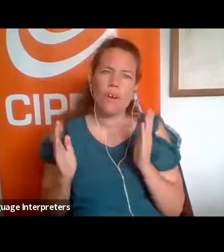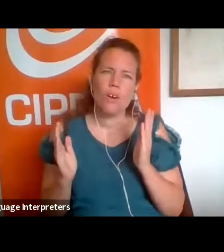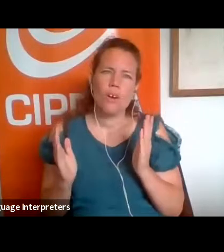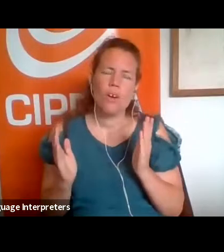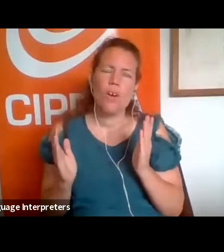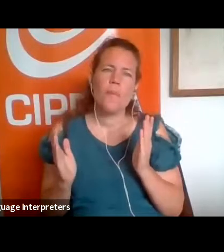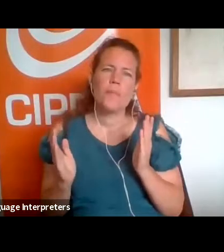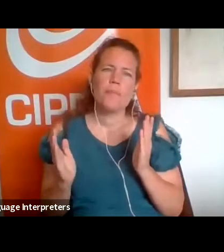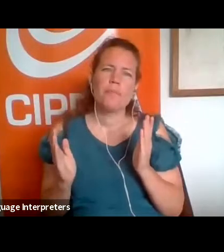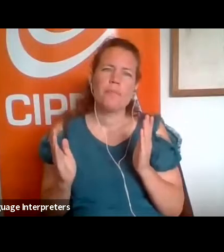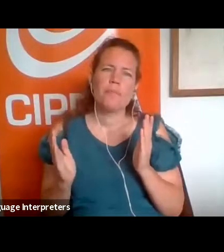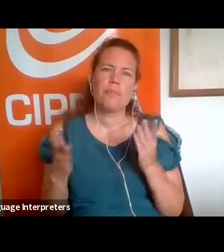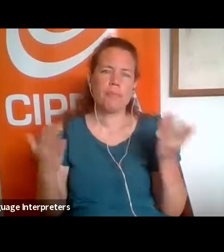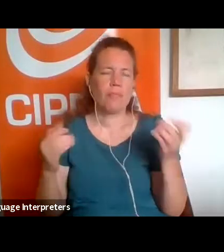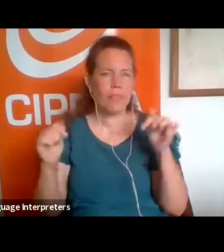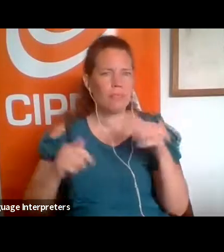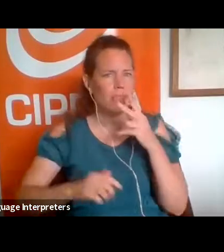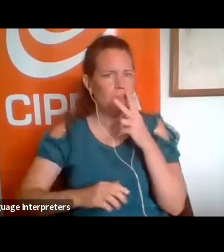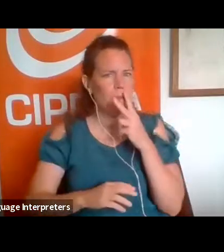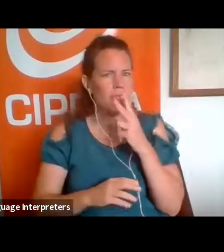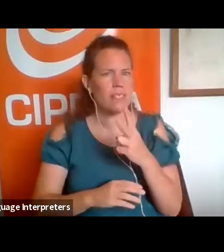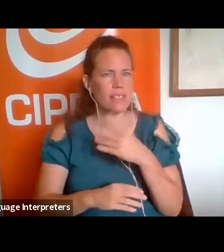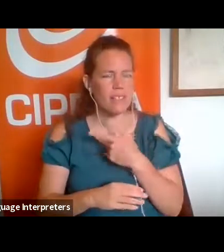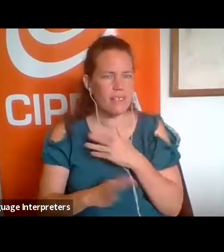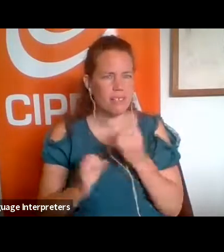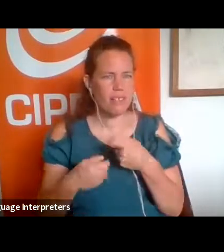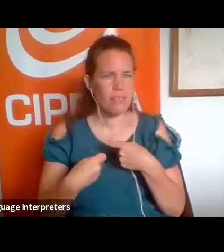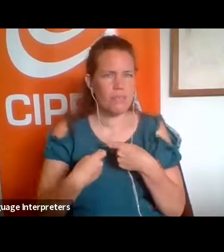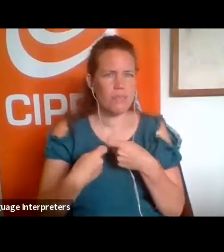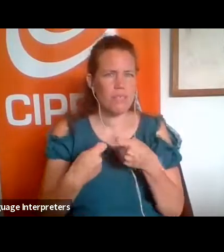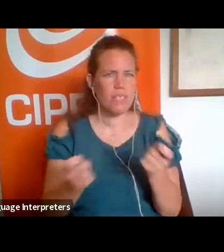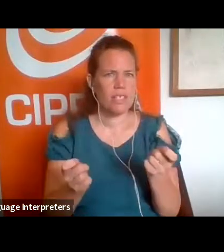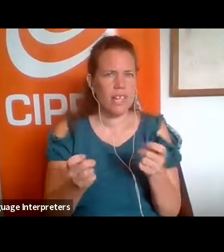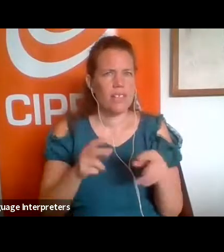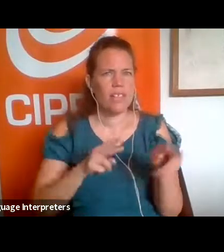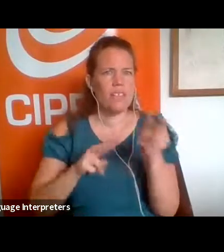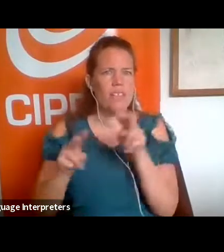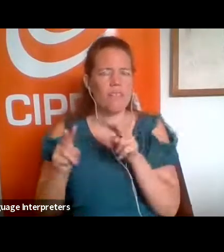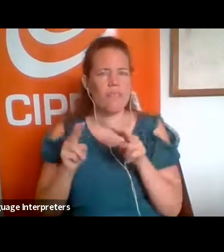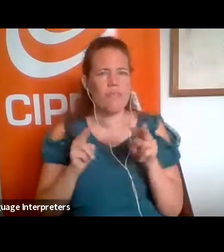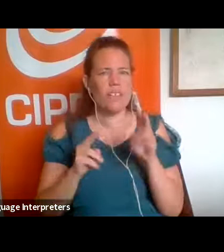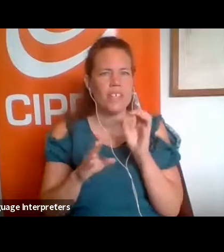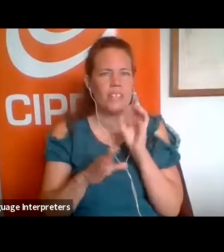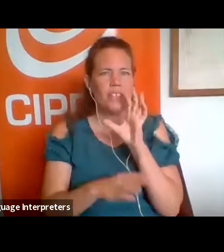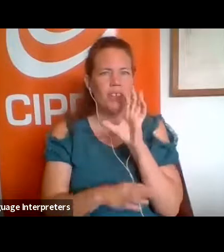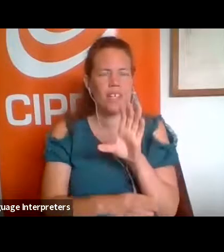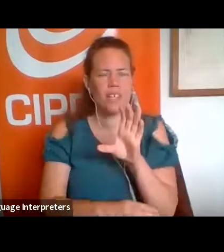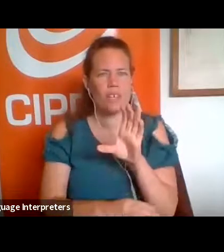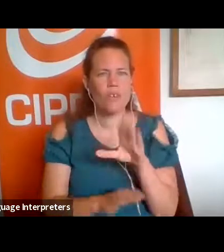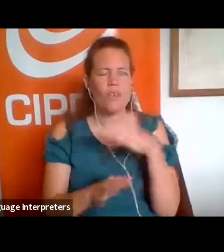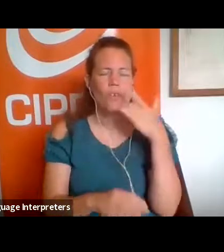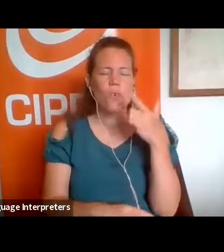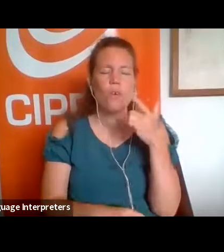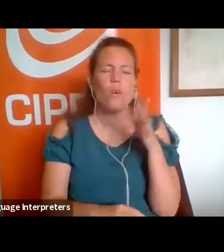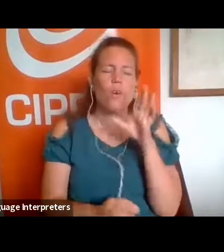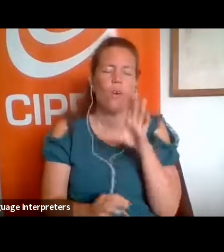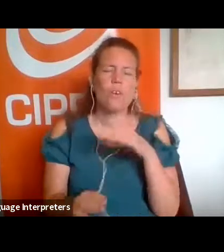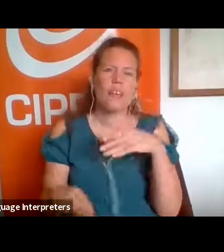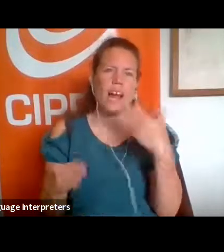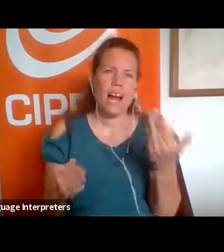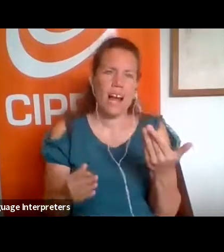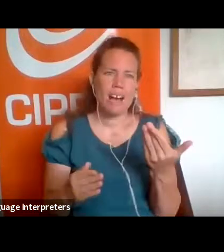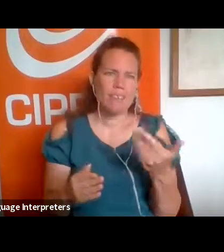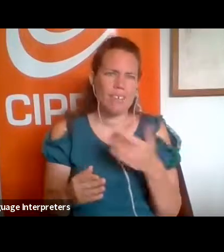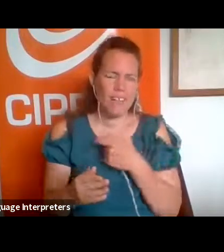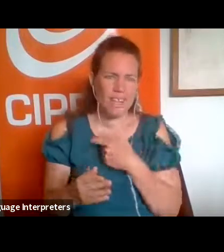me see if I can present my video on how one can make a report. I had challenges with my